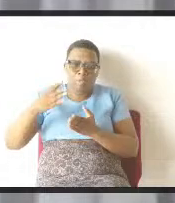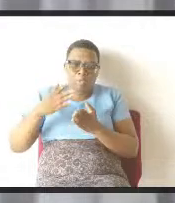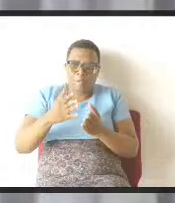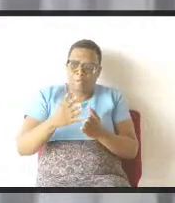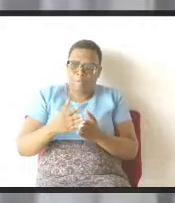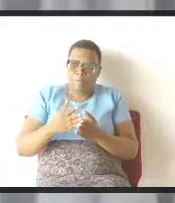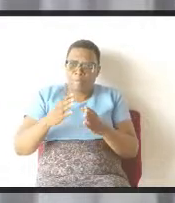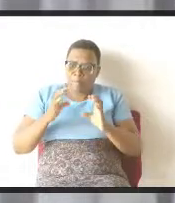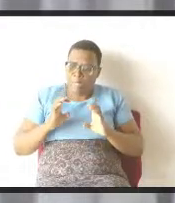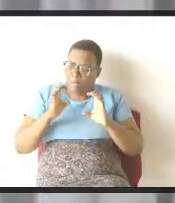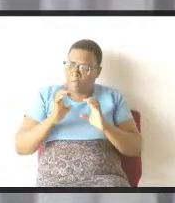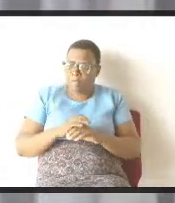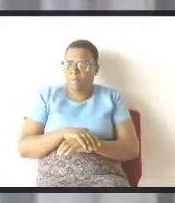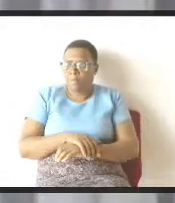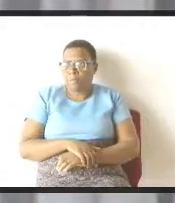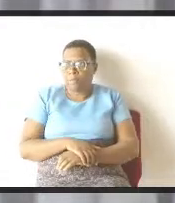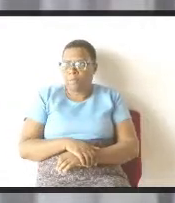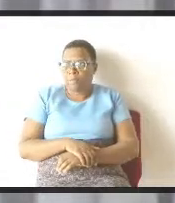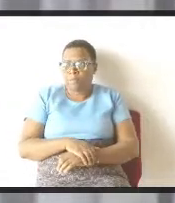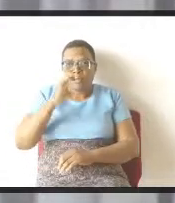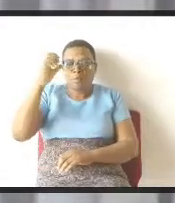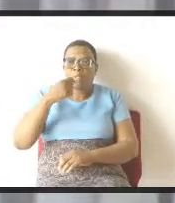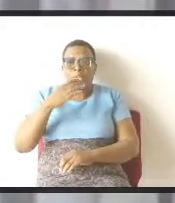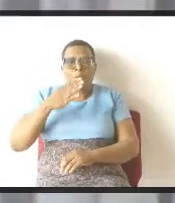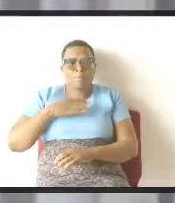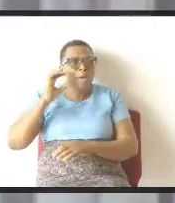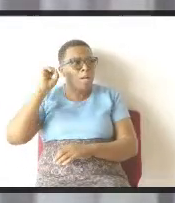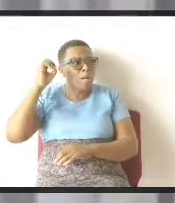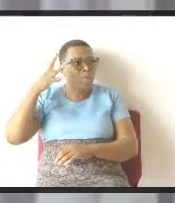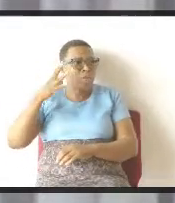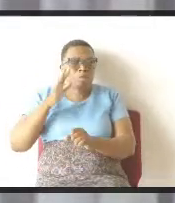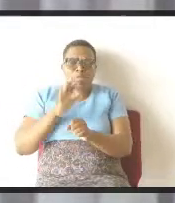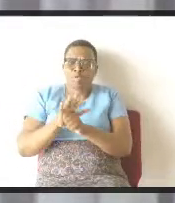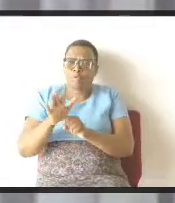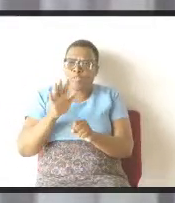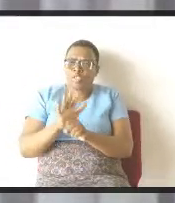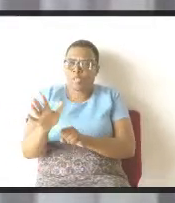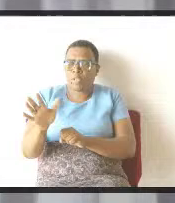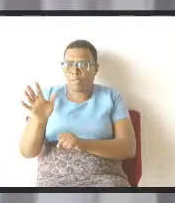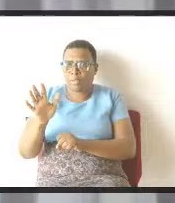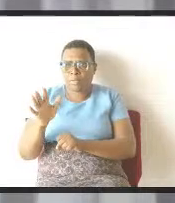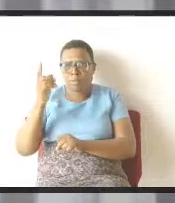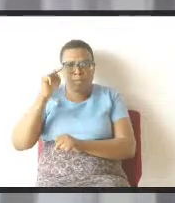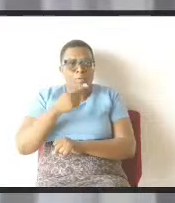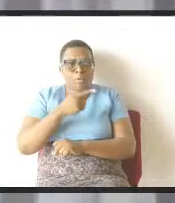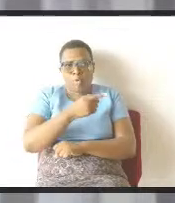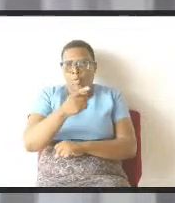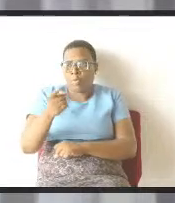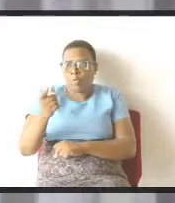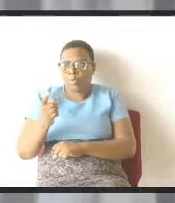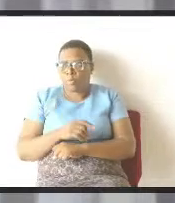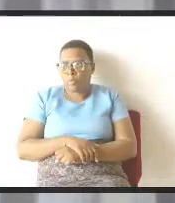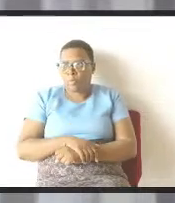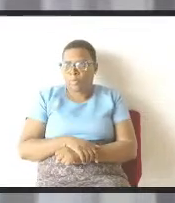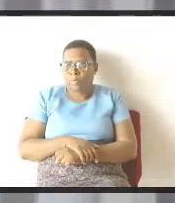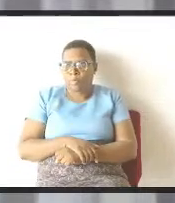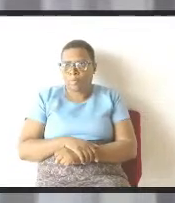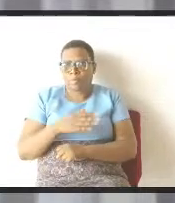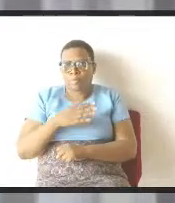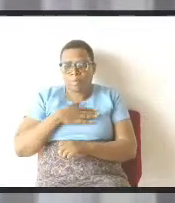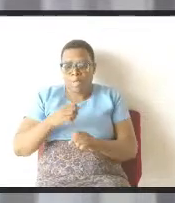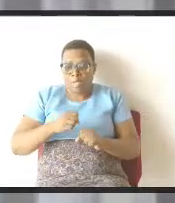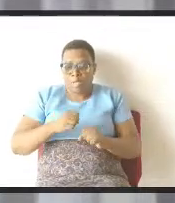through. But he says, my grace is what? My grace is sufficient for thee. For my